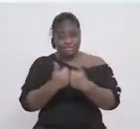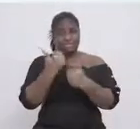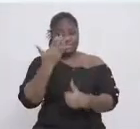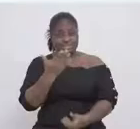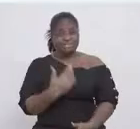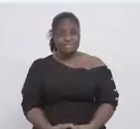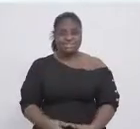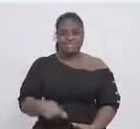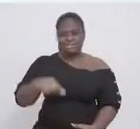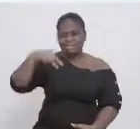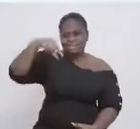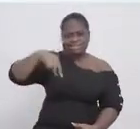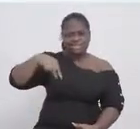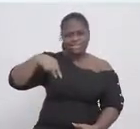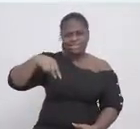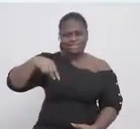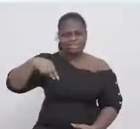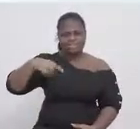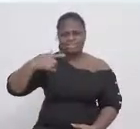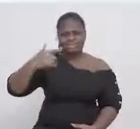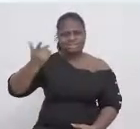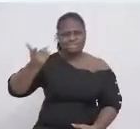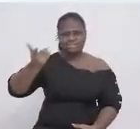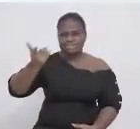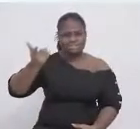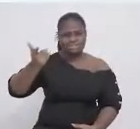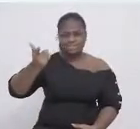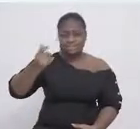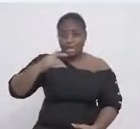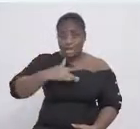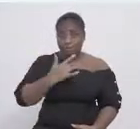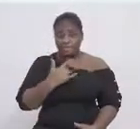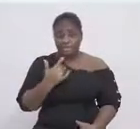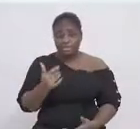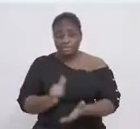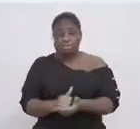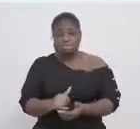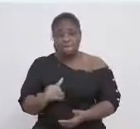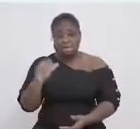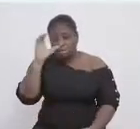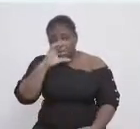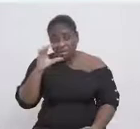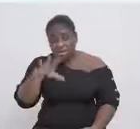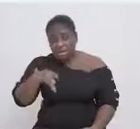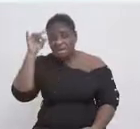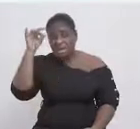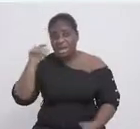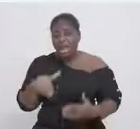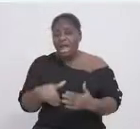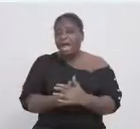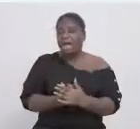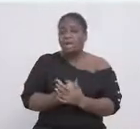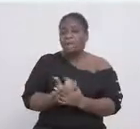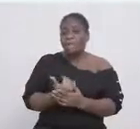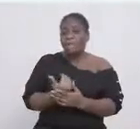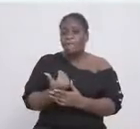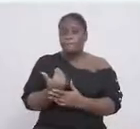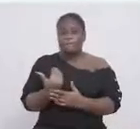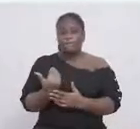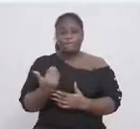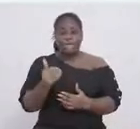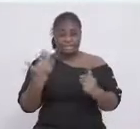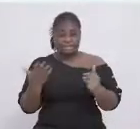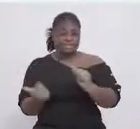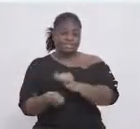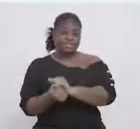is, because Q basics is like really old. So I feel like maybe we should figure out how to be refreshing the curriculum as things